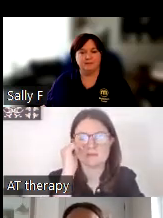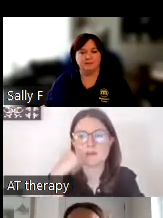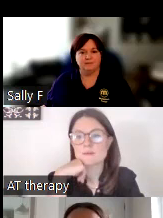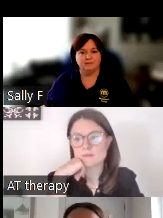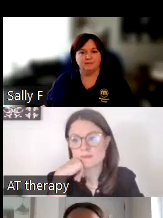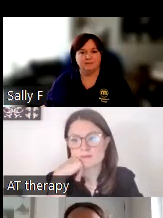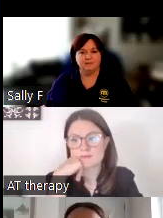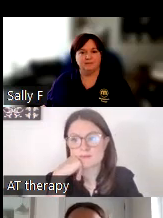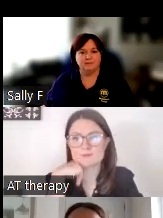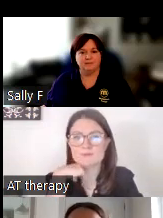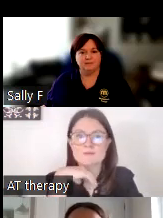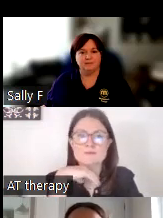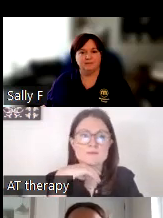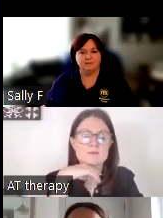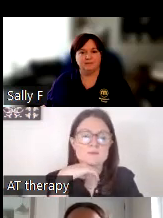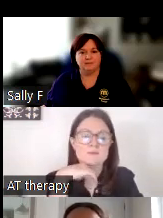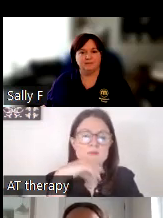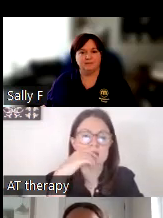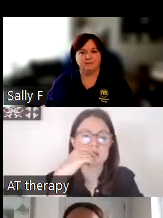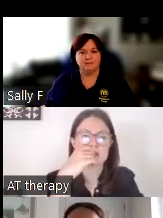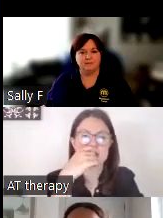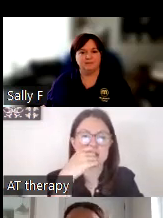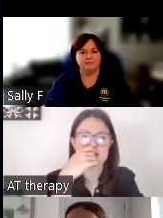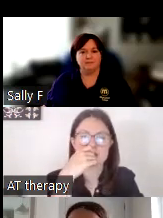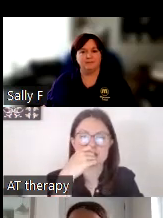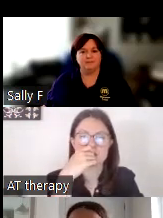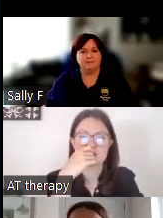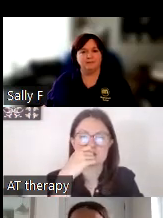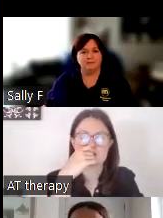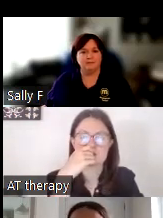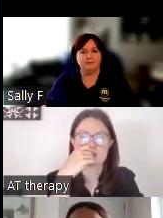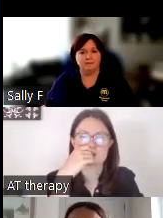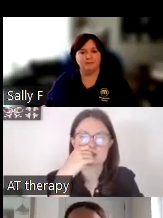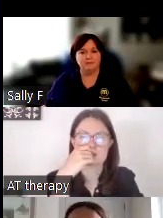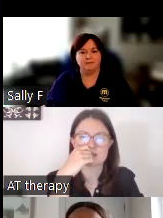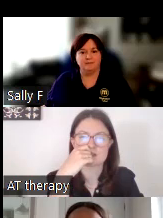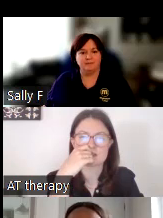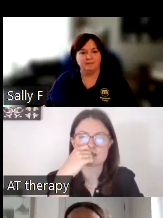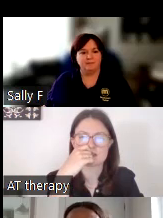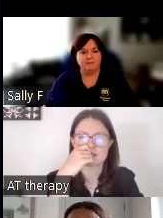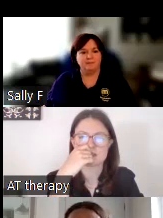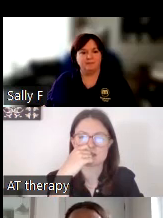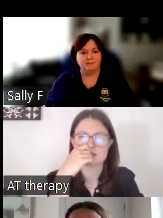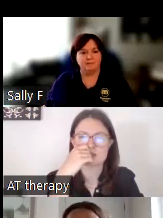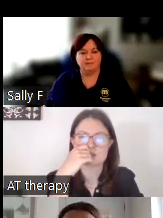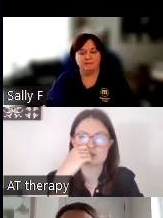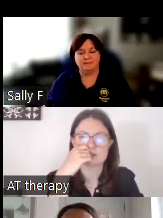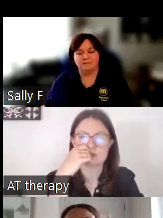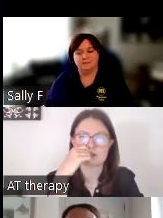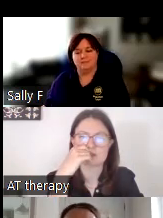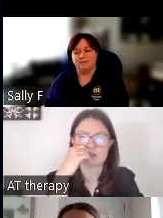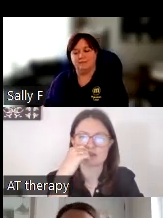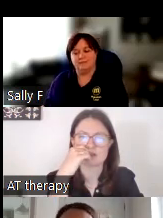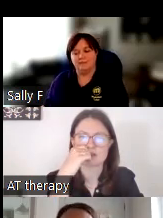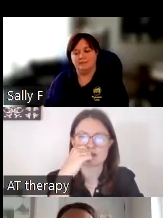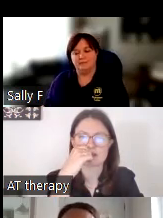a children's picture book at a time. So supporting the child to give directions. So, you know, within these sessions, we're trying to work on